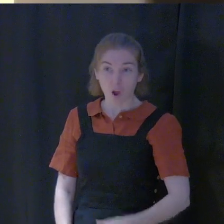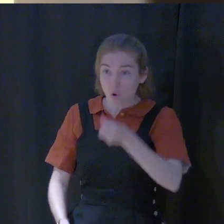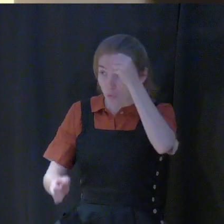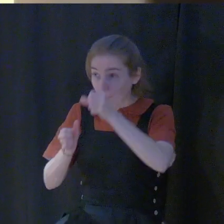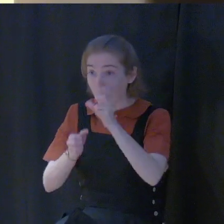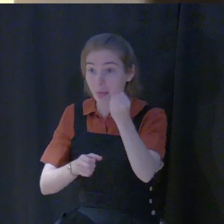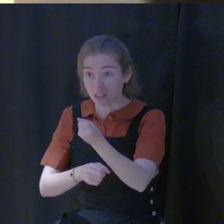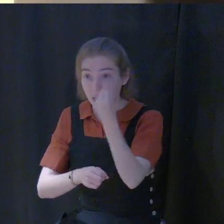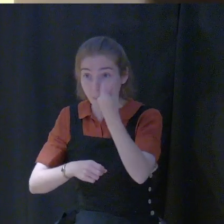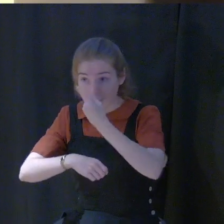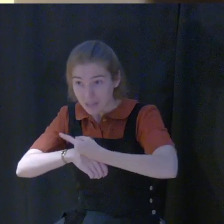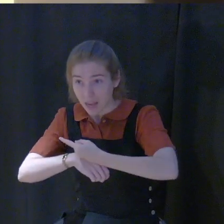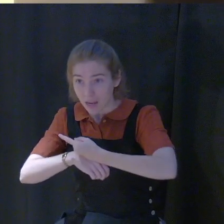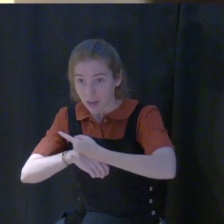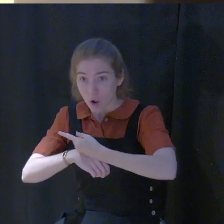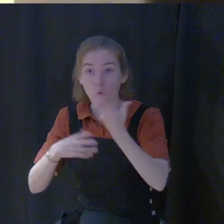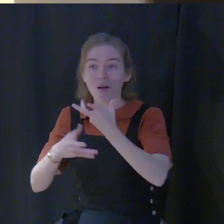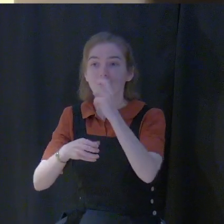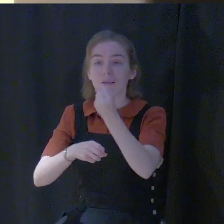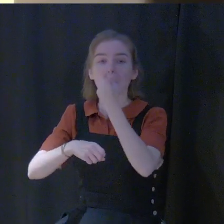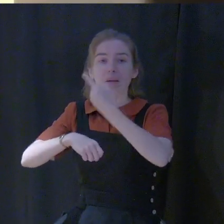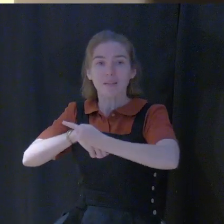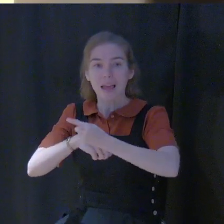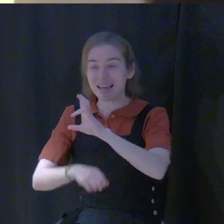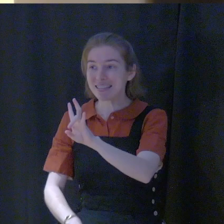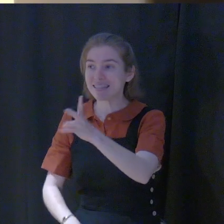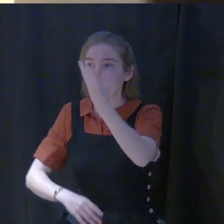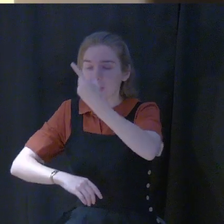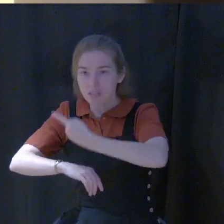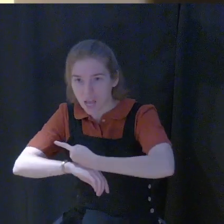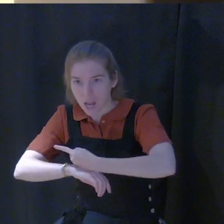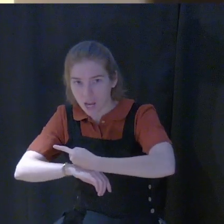Remember the Sabbath day. What Sabbath day? The seventh day.